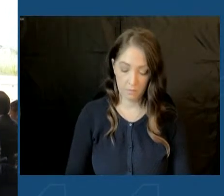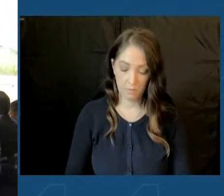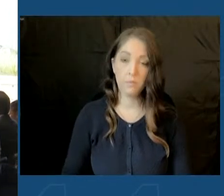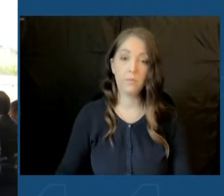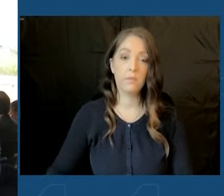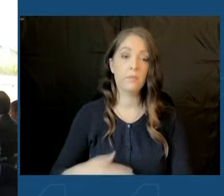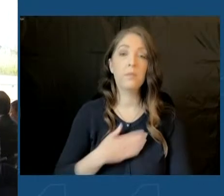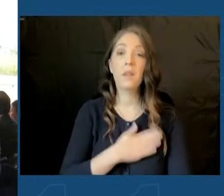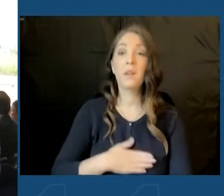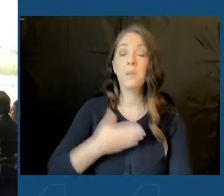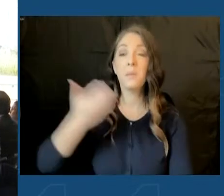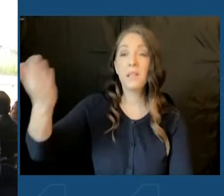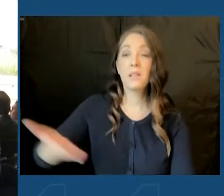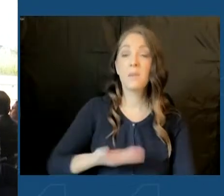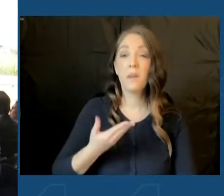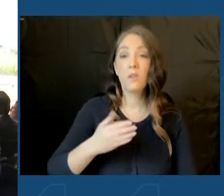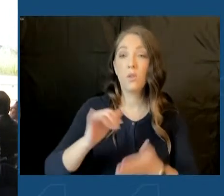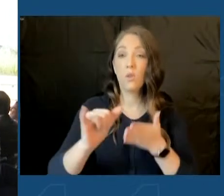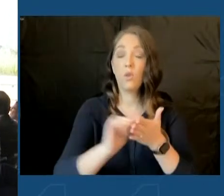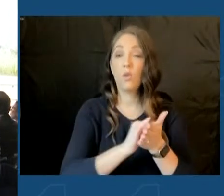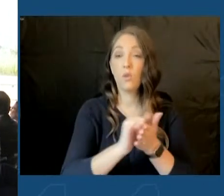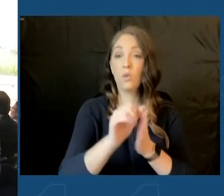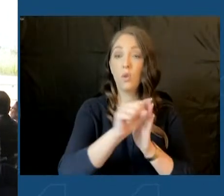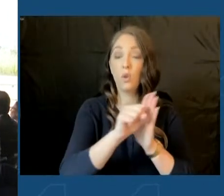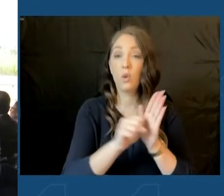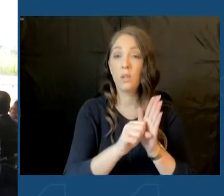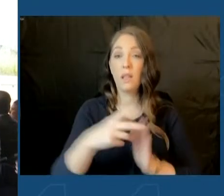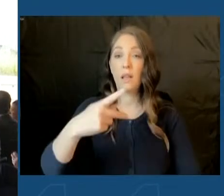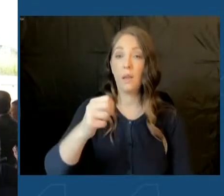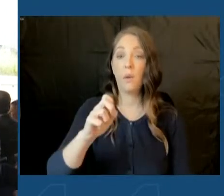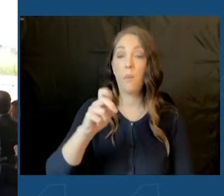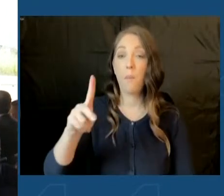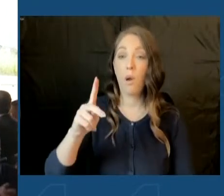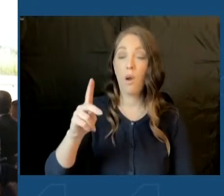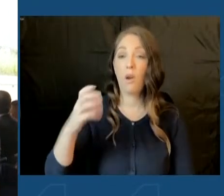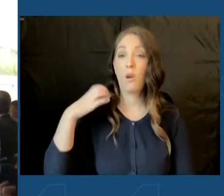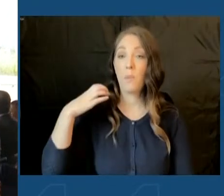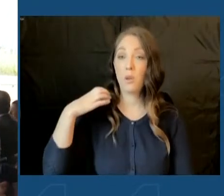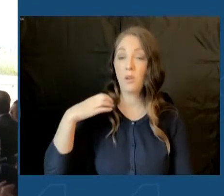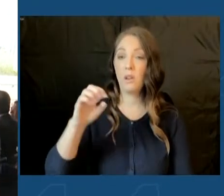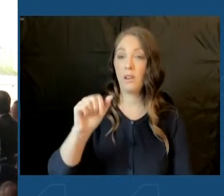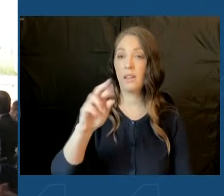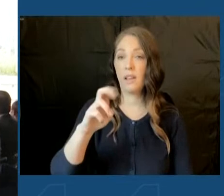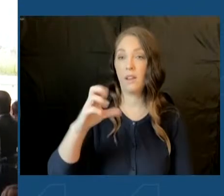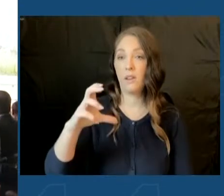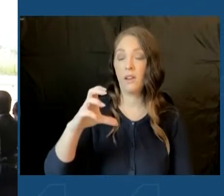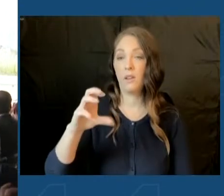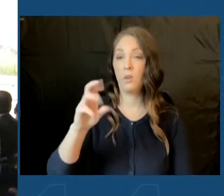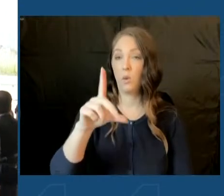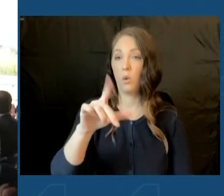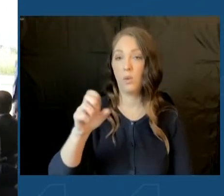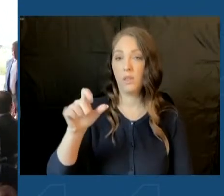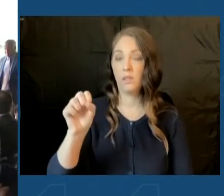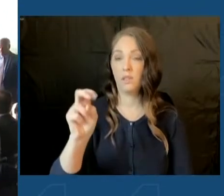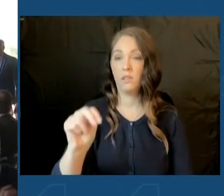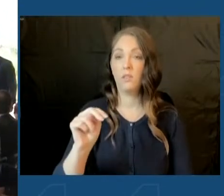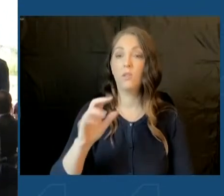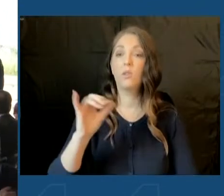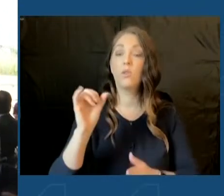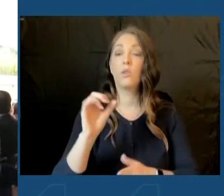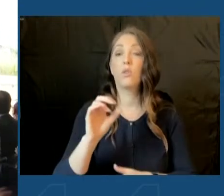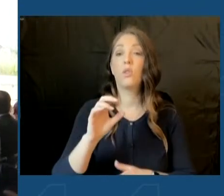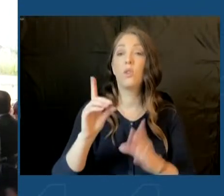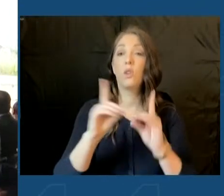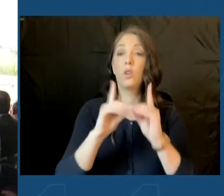Please welcome New York State Parks Commissioner Eric Hochul, New York State Department of Transportation